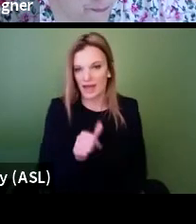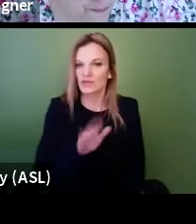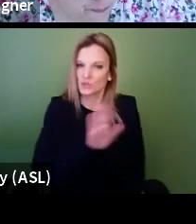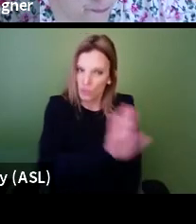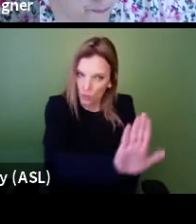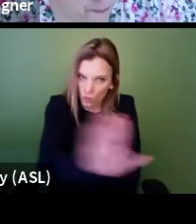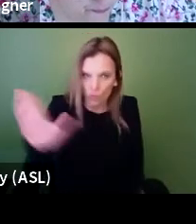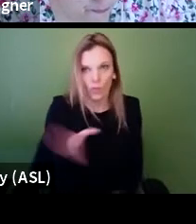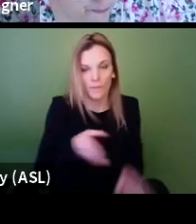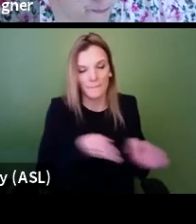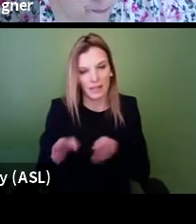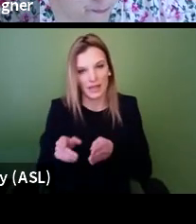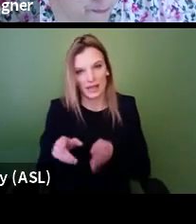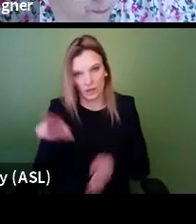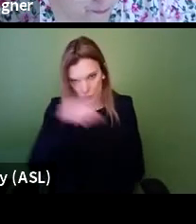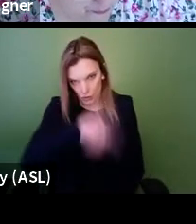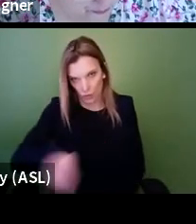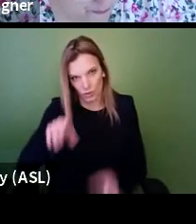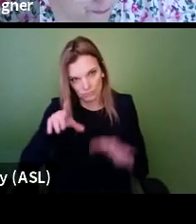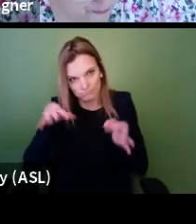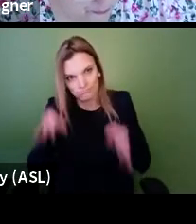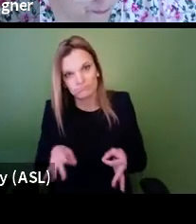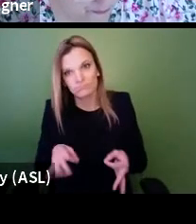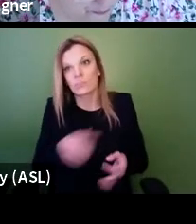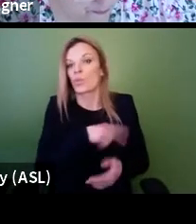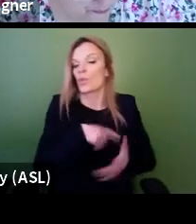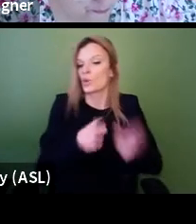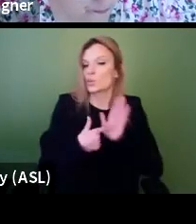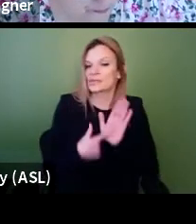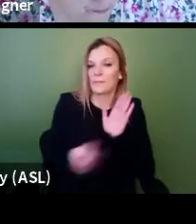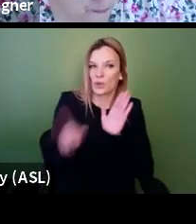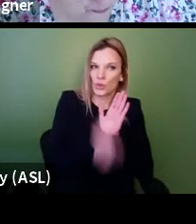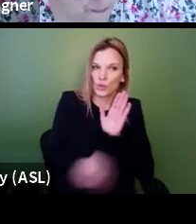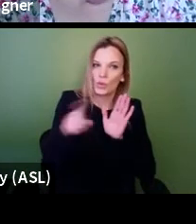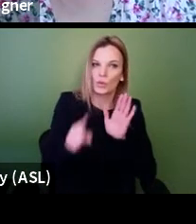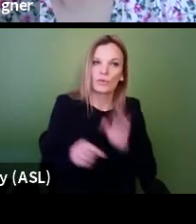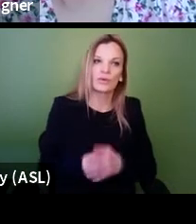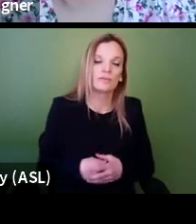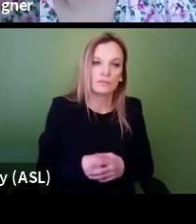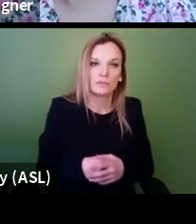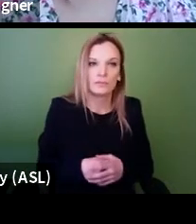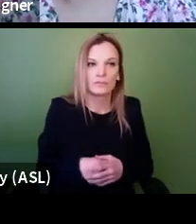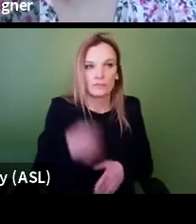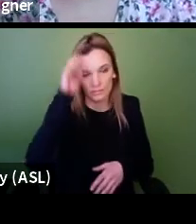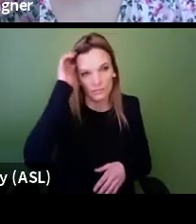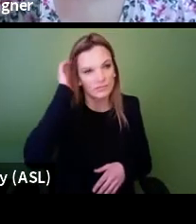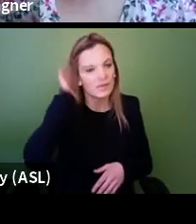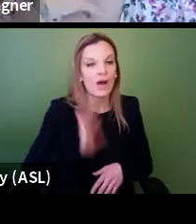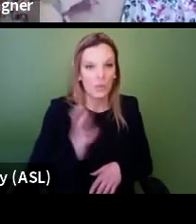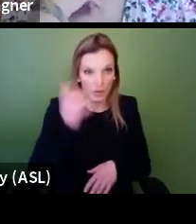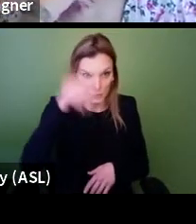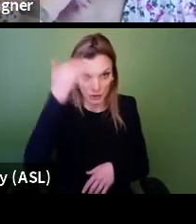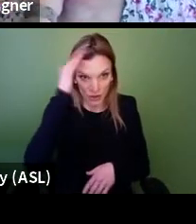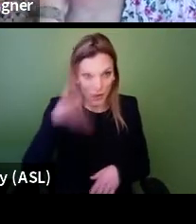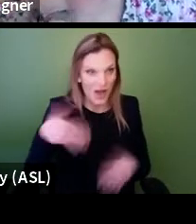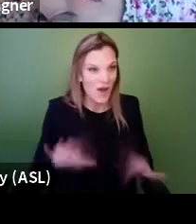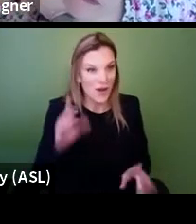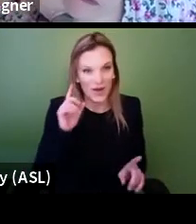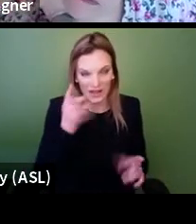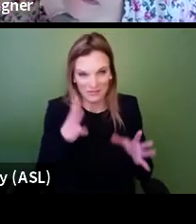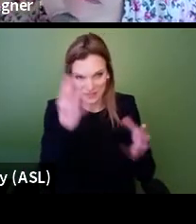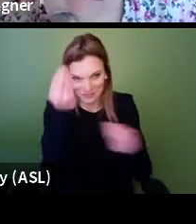we're doing is representative of the commission. And I want to know, I heard you very clearly about the public